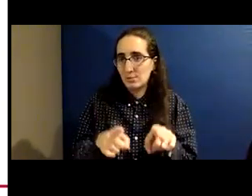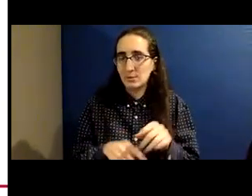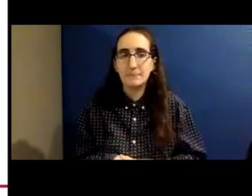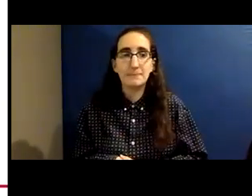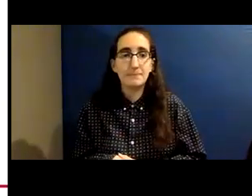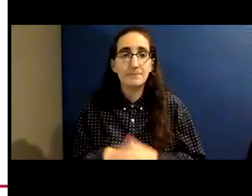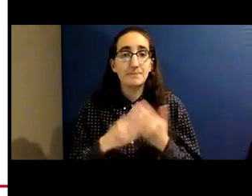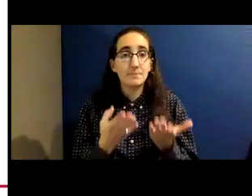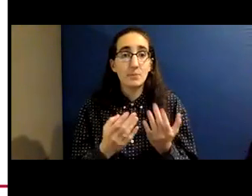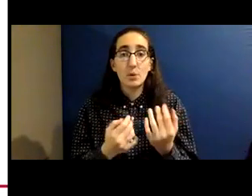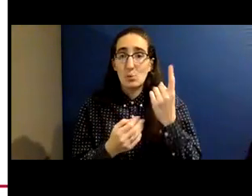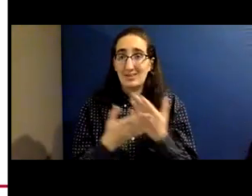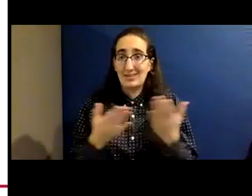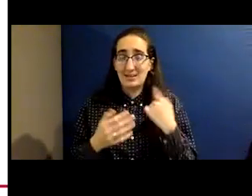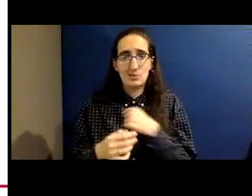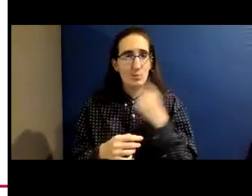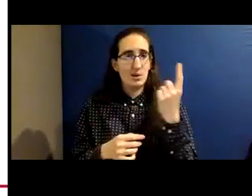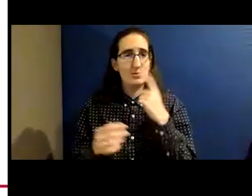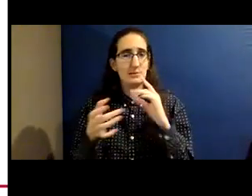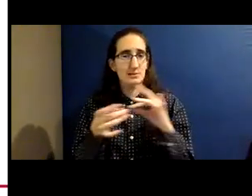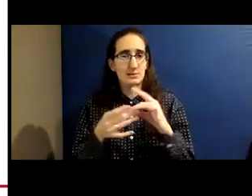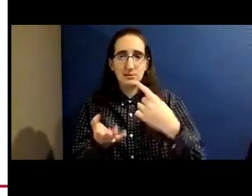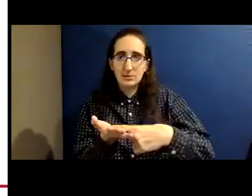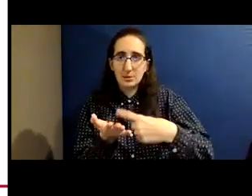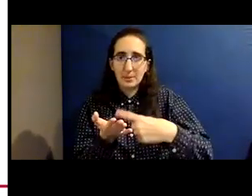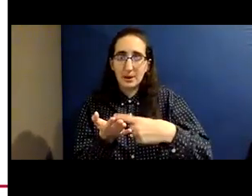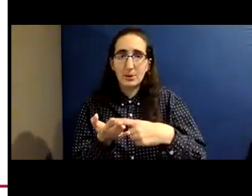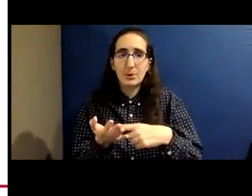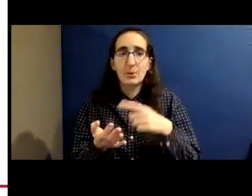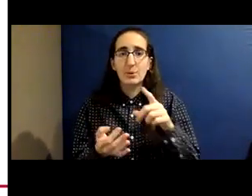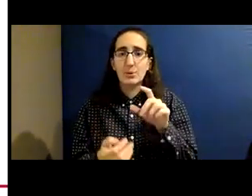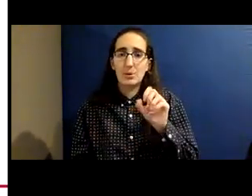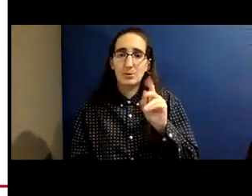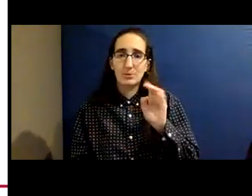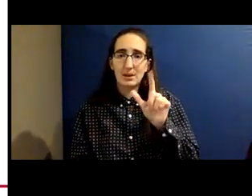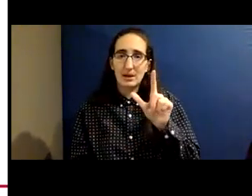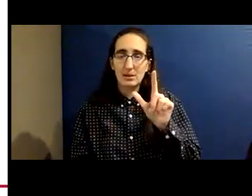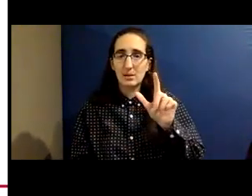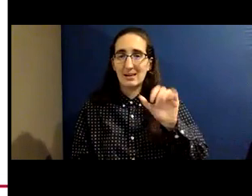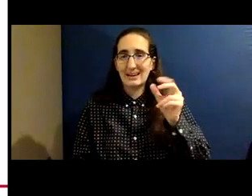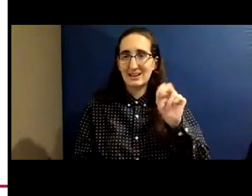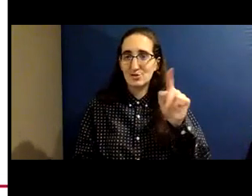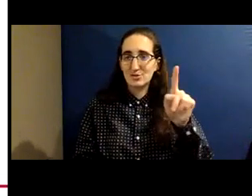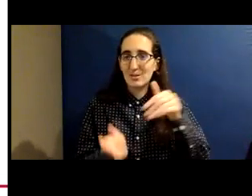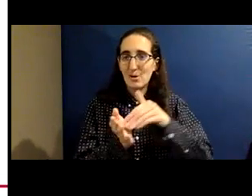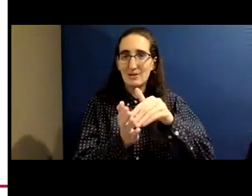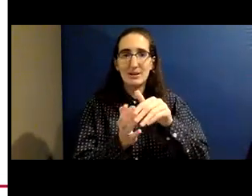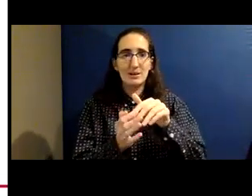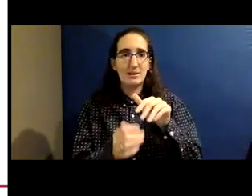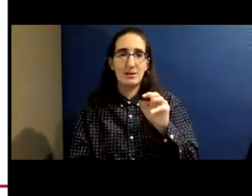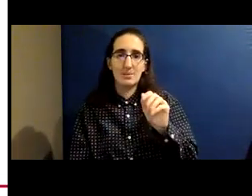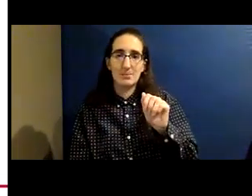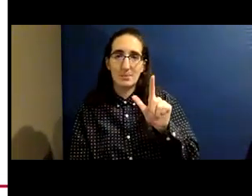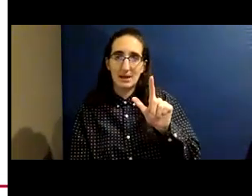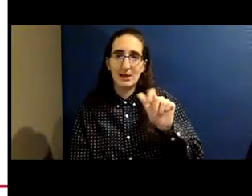And so one of the things that we always like to talk about is that suicidal ideation is often a maladaptive